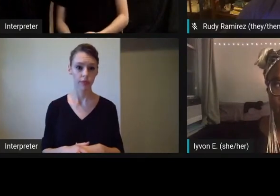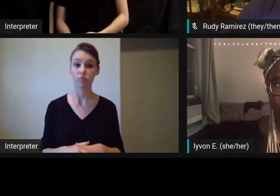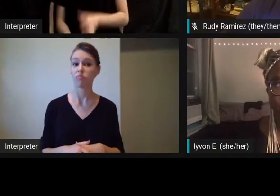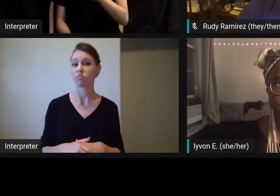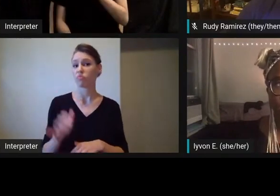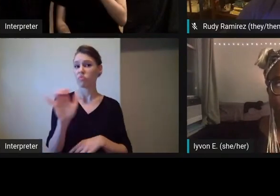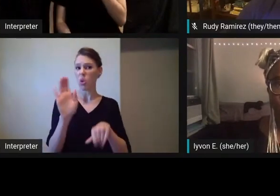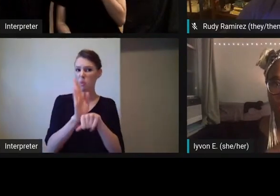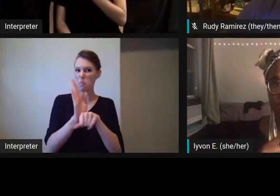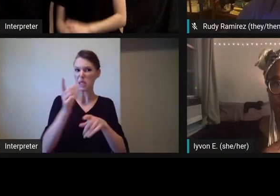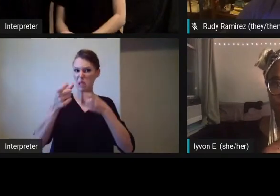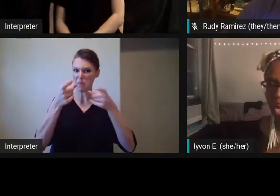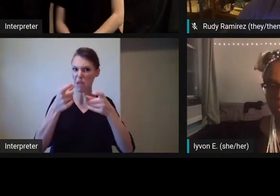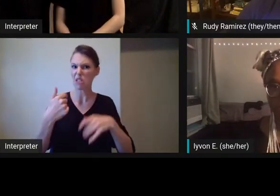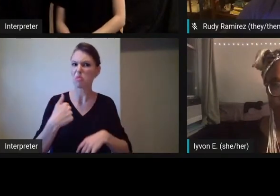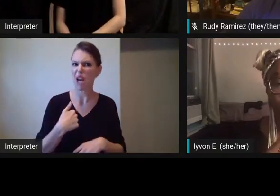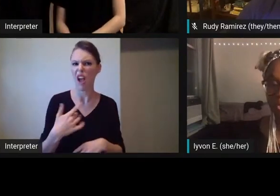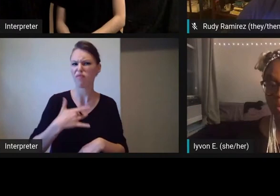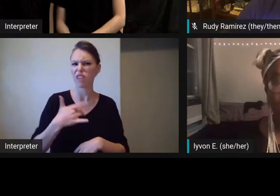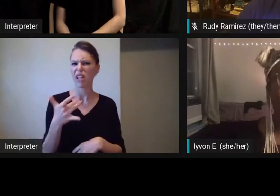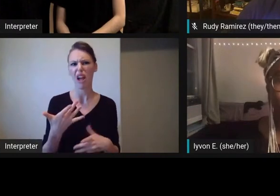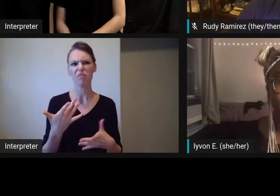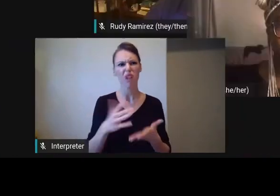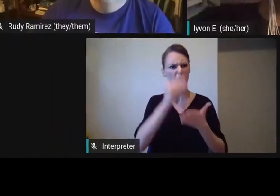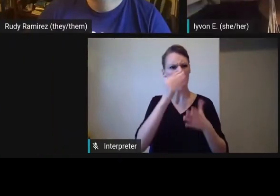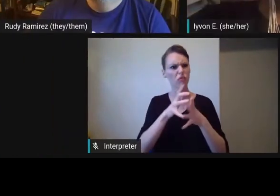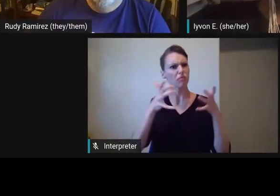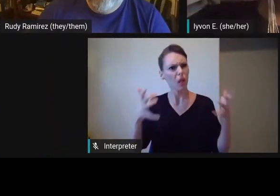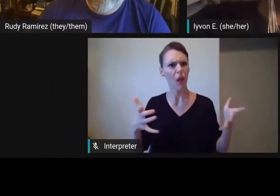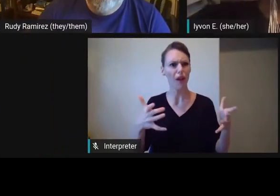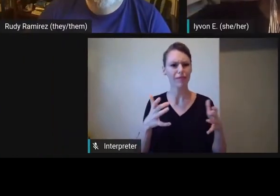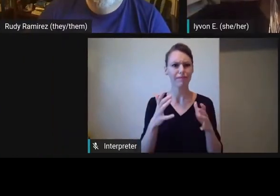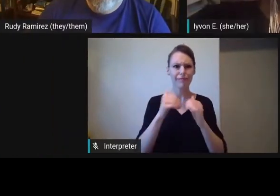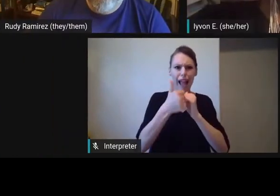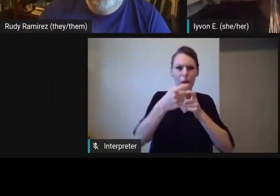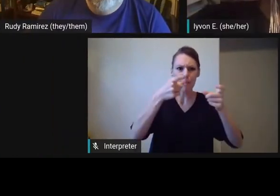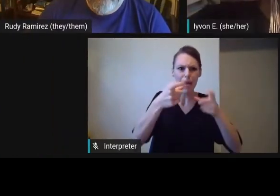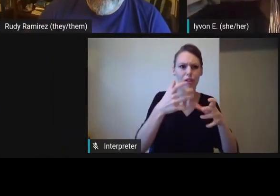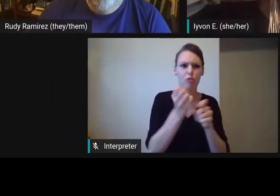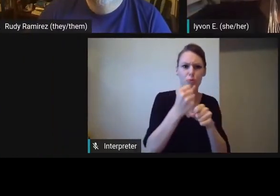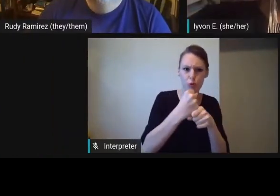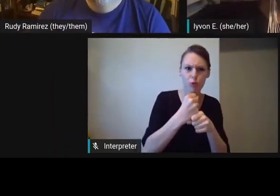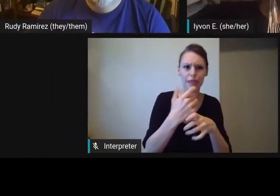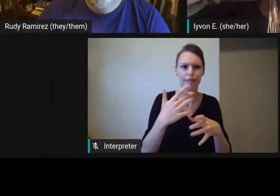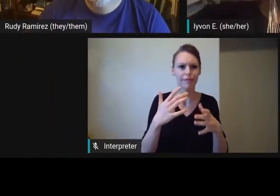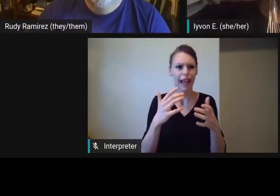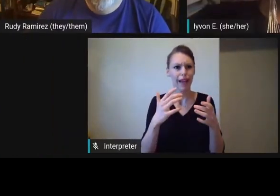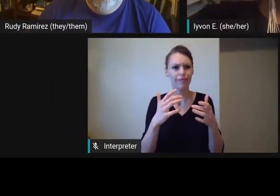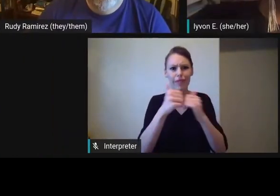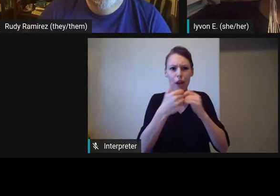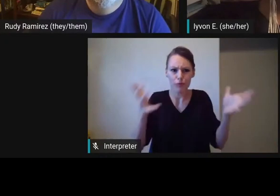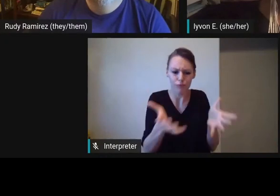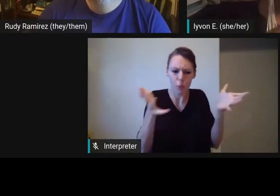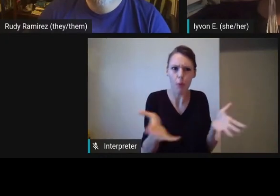management has been the thing that has taught me the most about how to be a producer and how to care for people and how to make